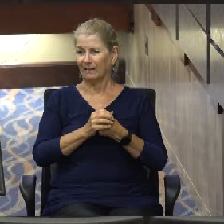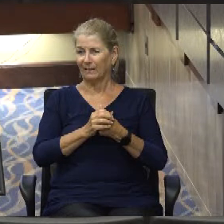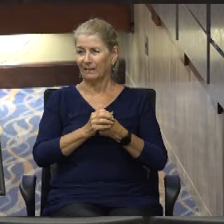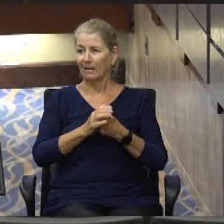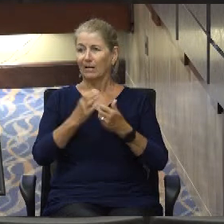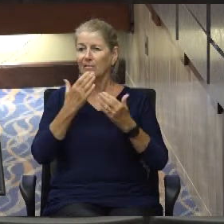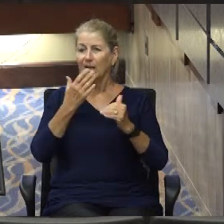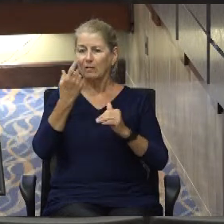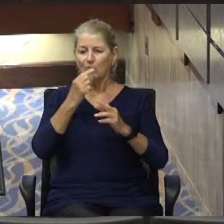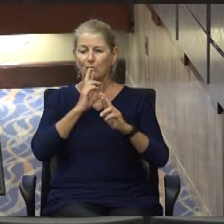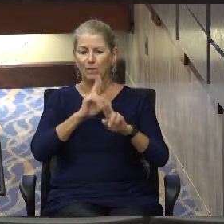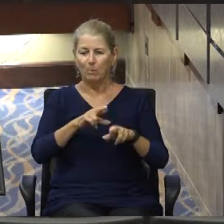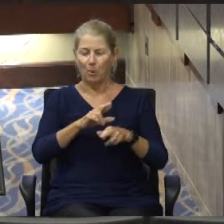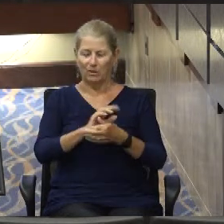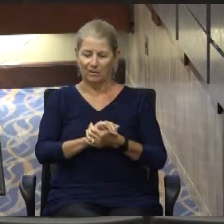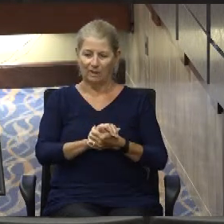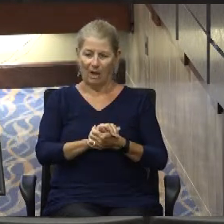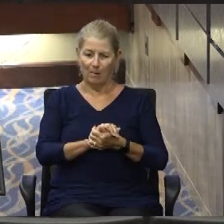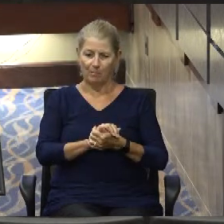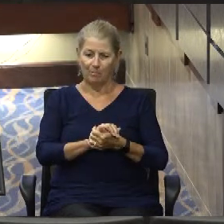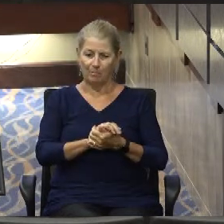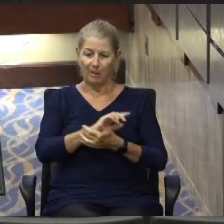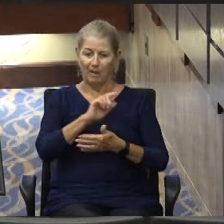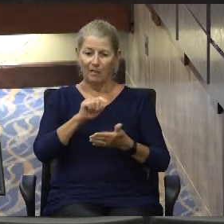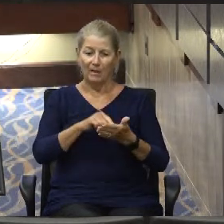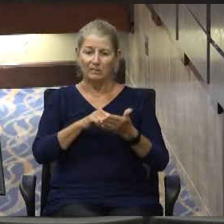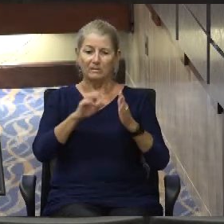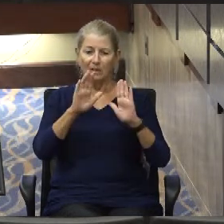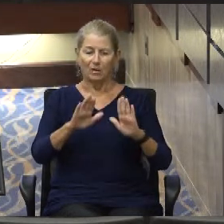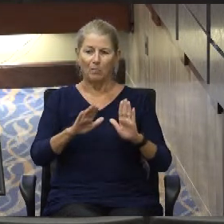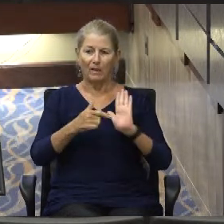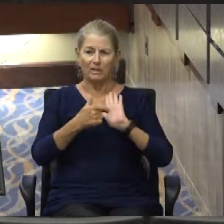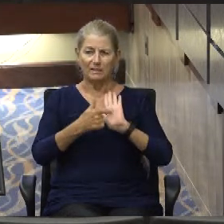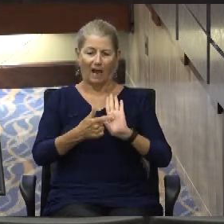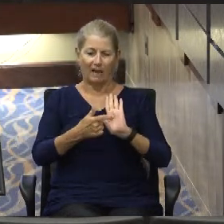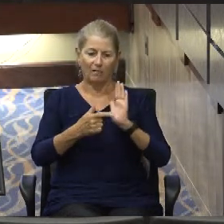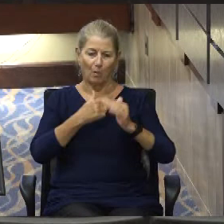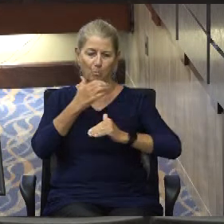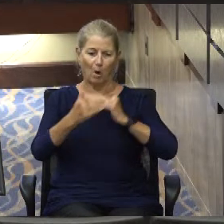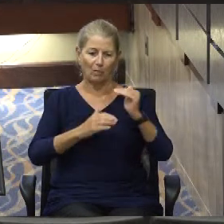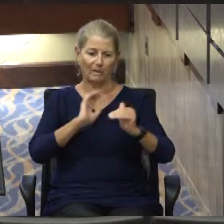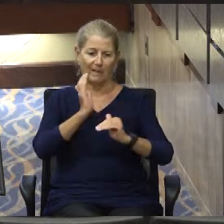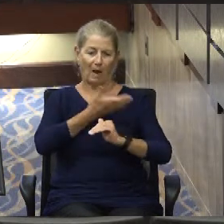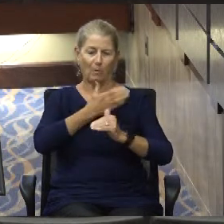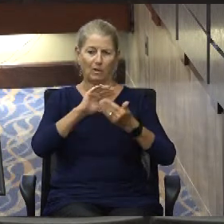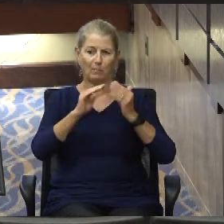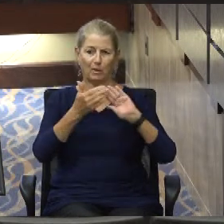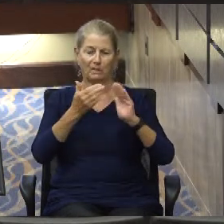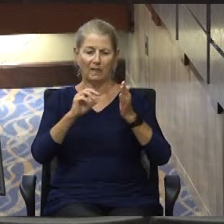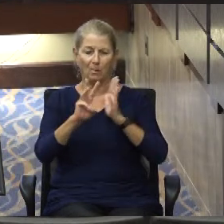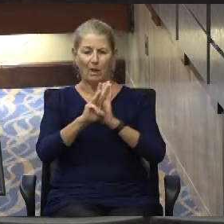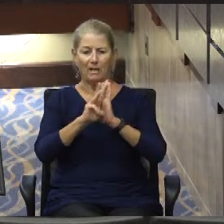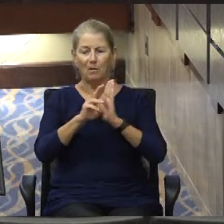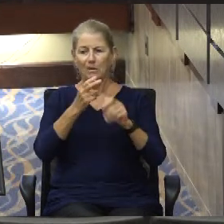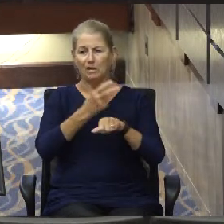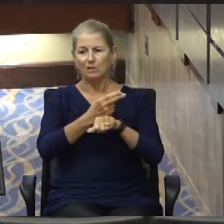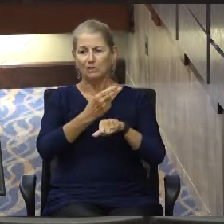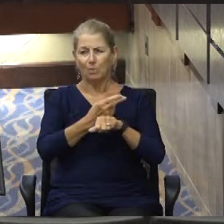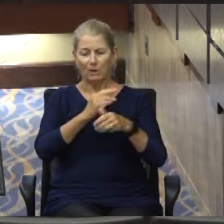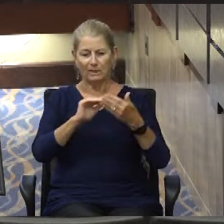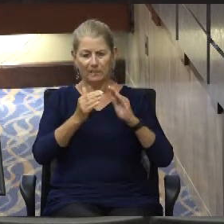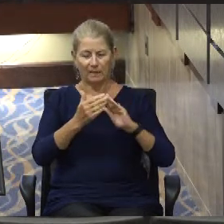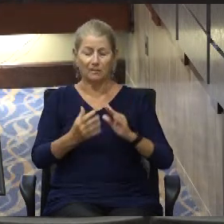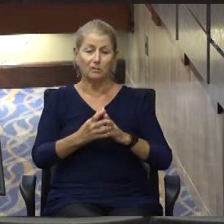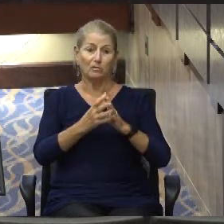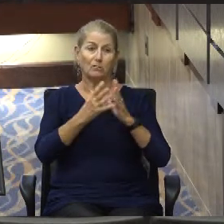Thank you for this report. This is such a great sign of progress in our community. Waco is a historic city with so many significant